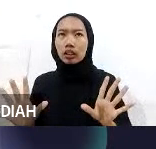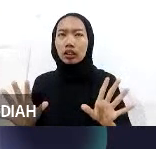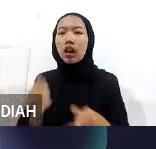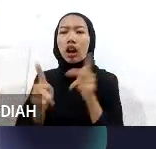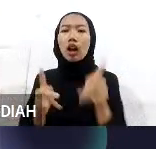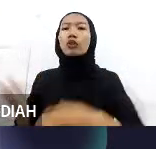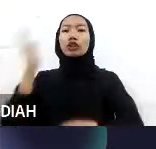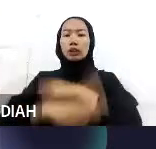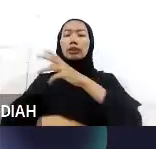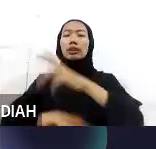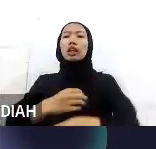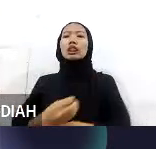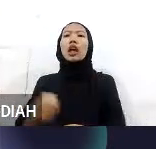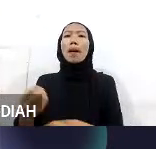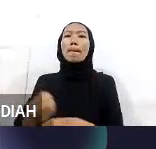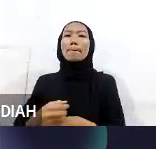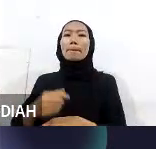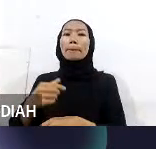Because, you know,